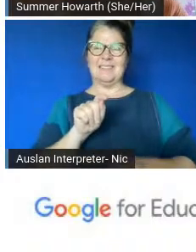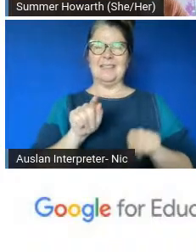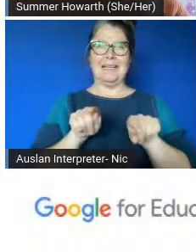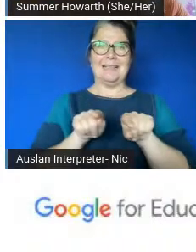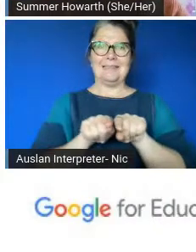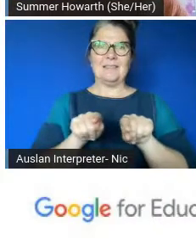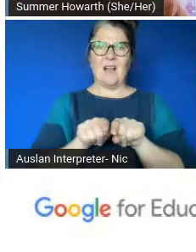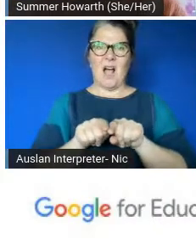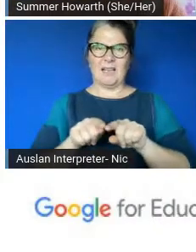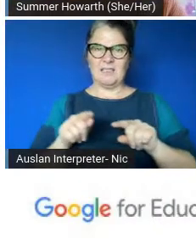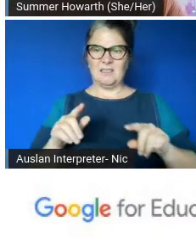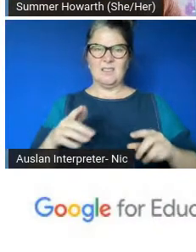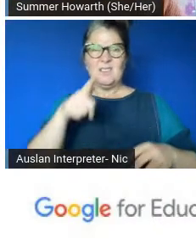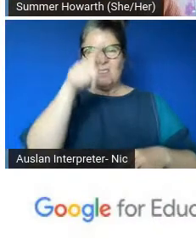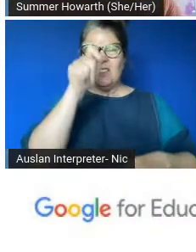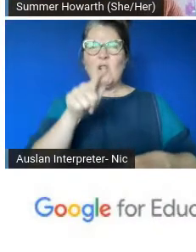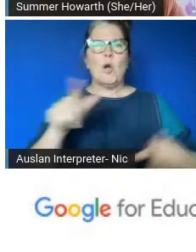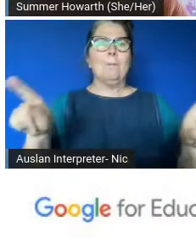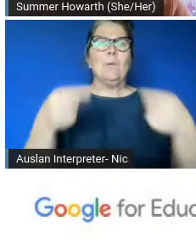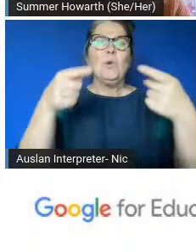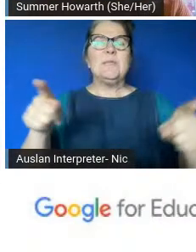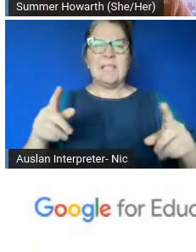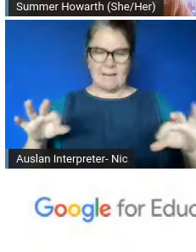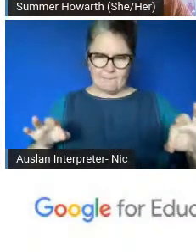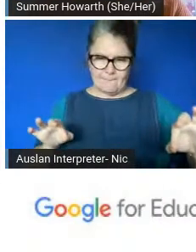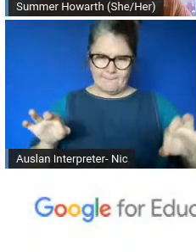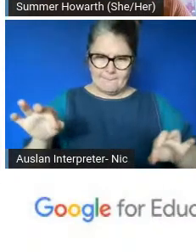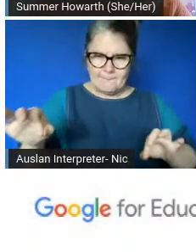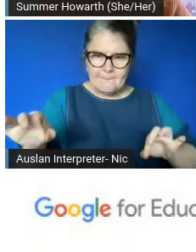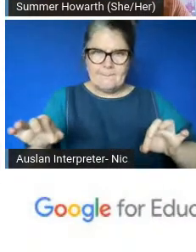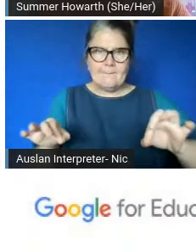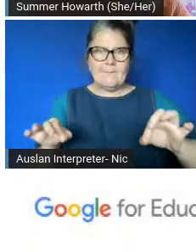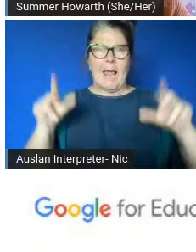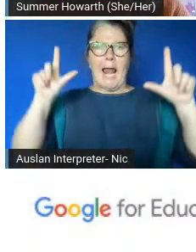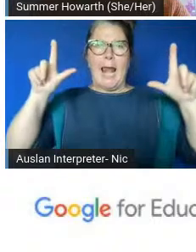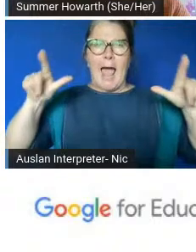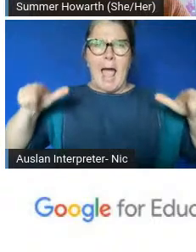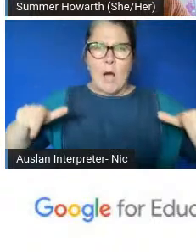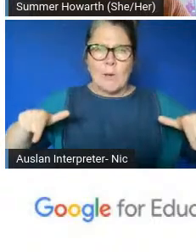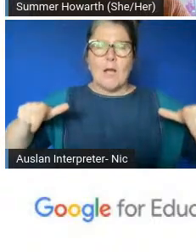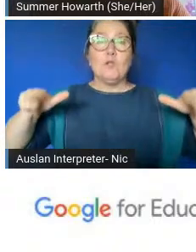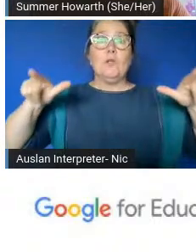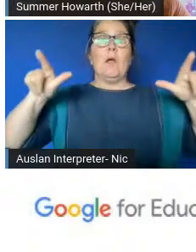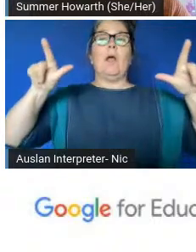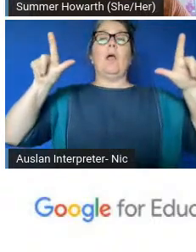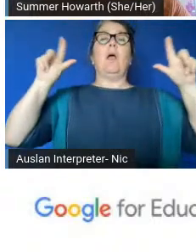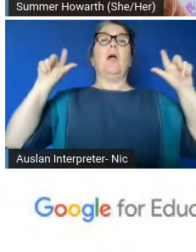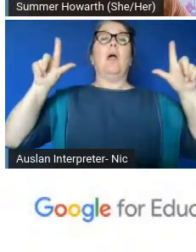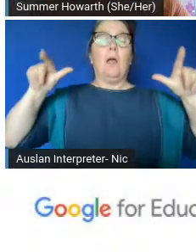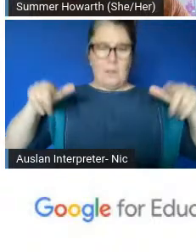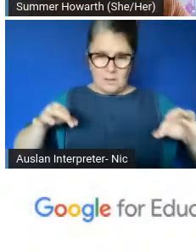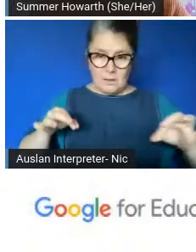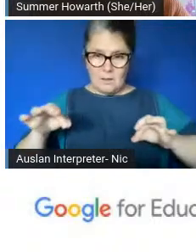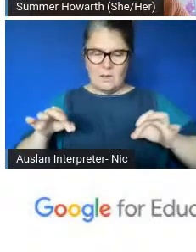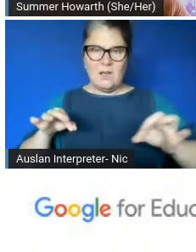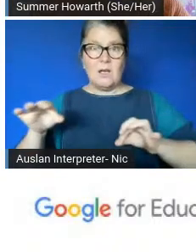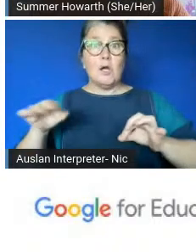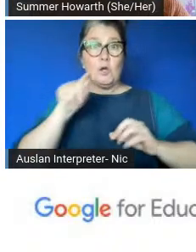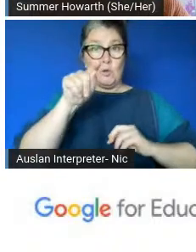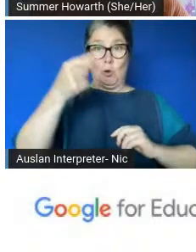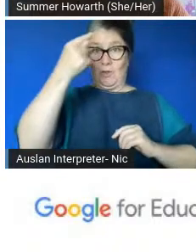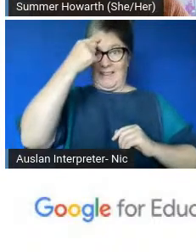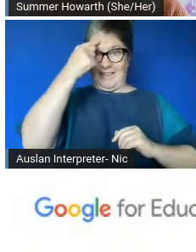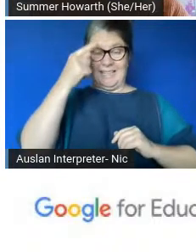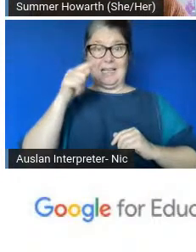or desk. Variables, And you can think about this idea, I'm going to give lots of choice and control over